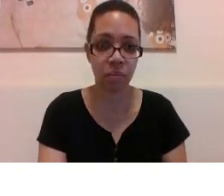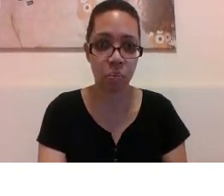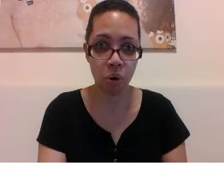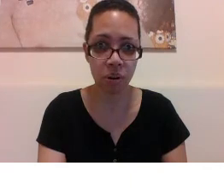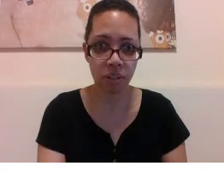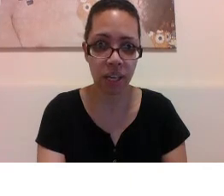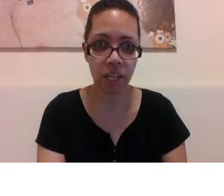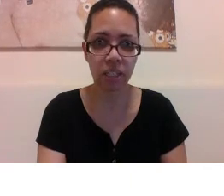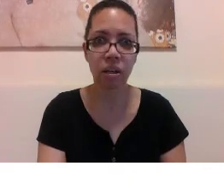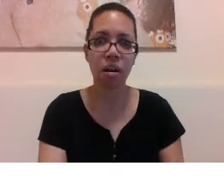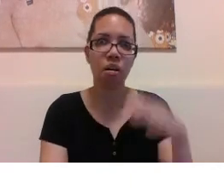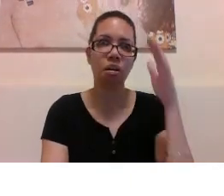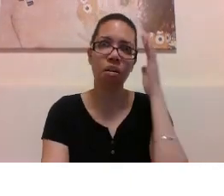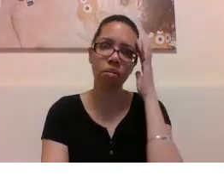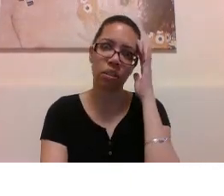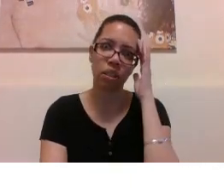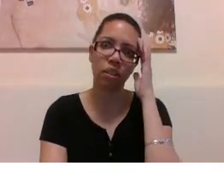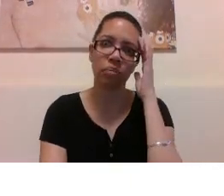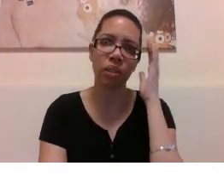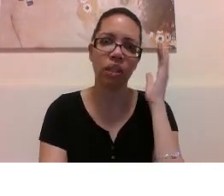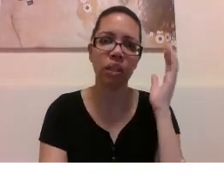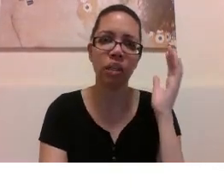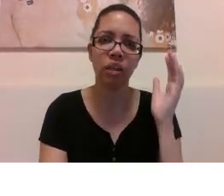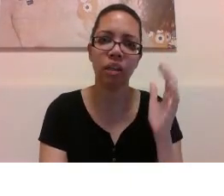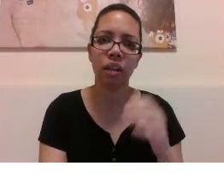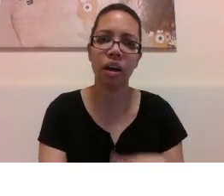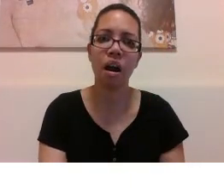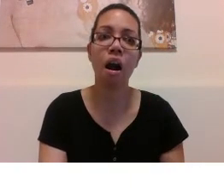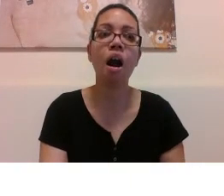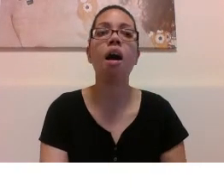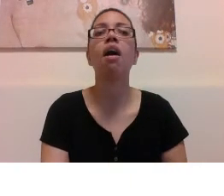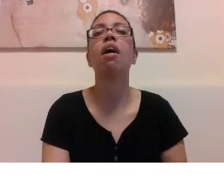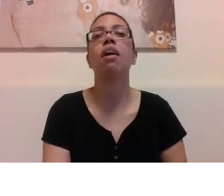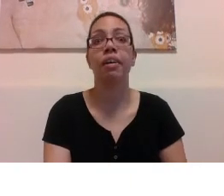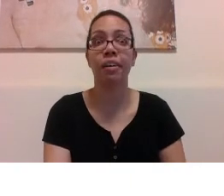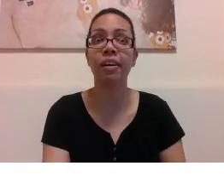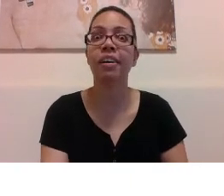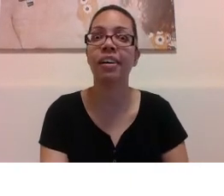There's still more things. Oh dear me.